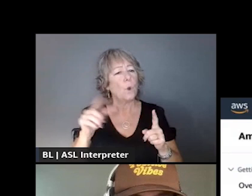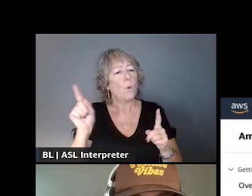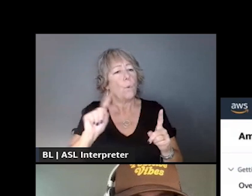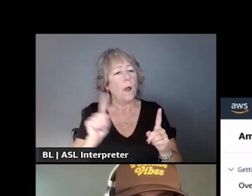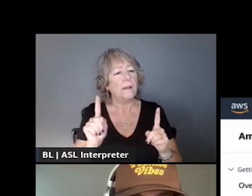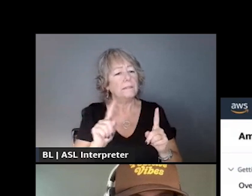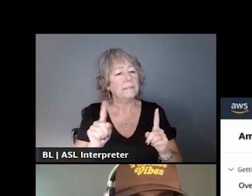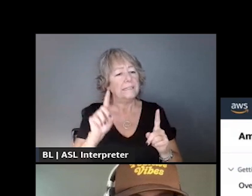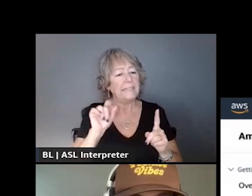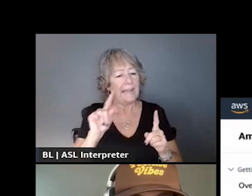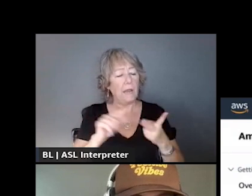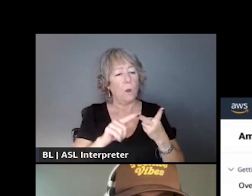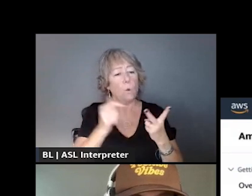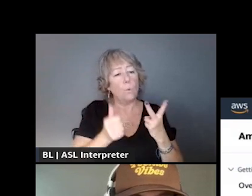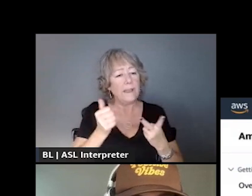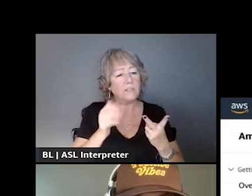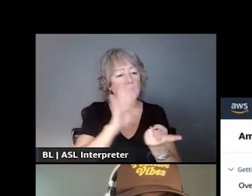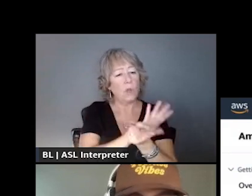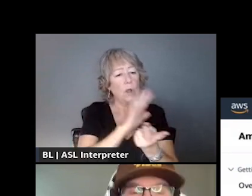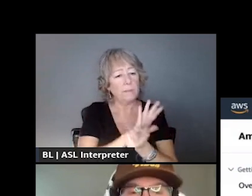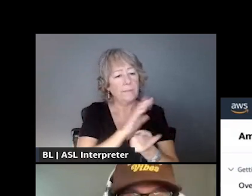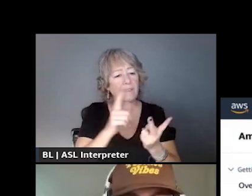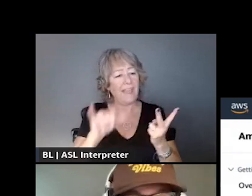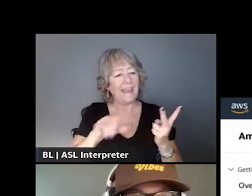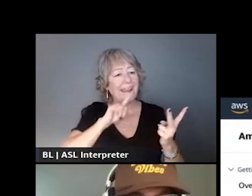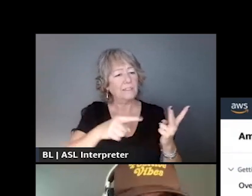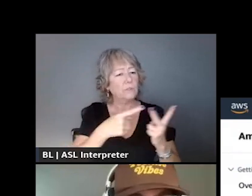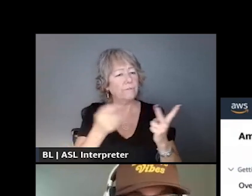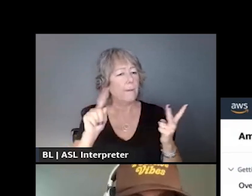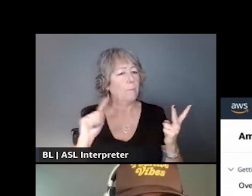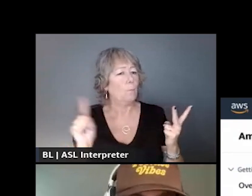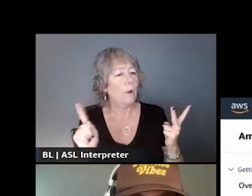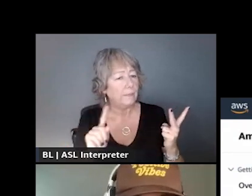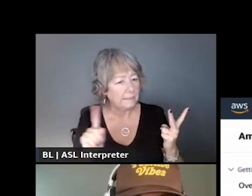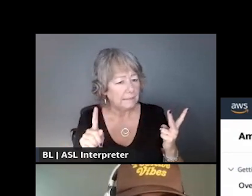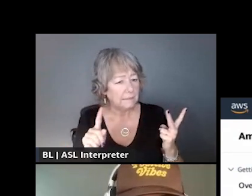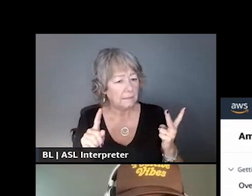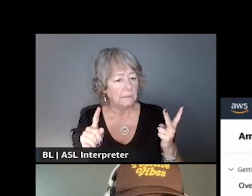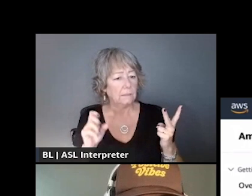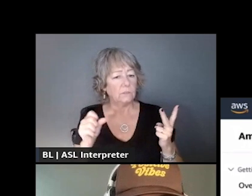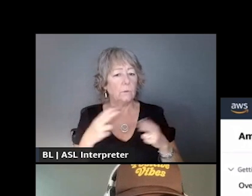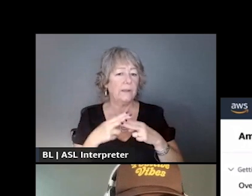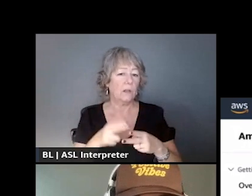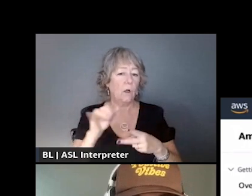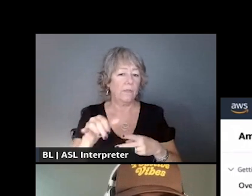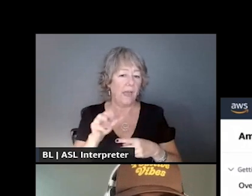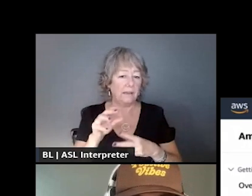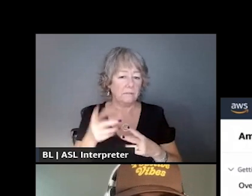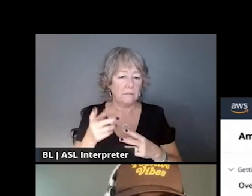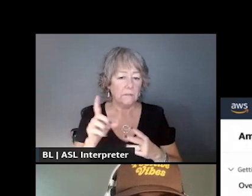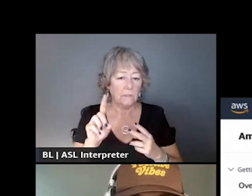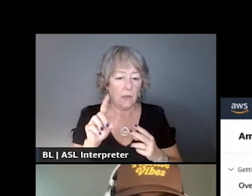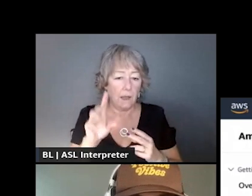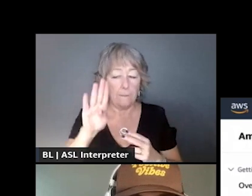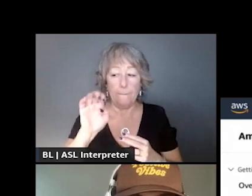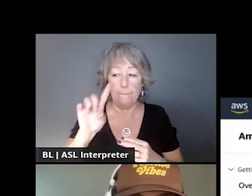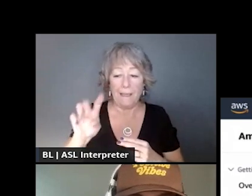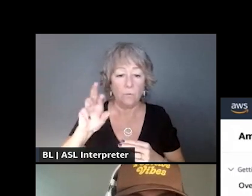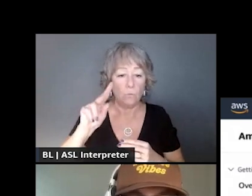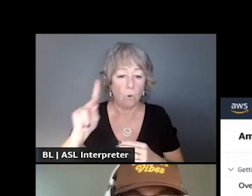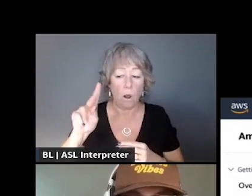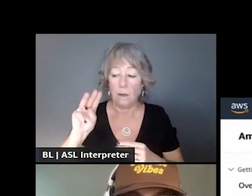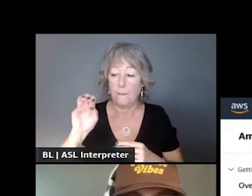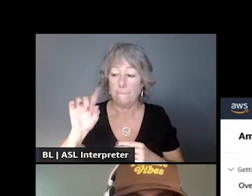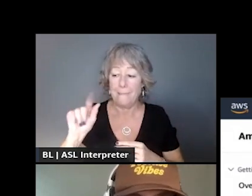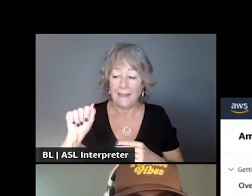and which document did we take that answer from. So I'm just going to call this Bedrock metadata so that it can store that. When